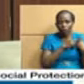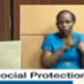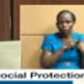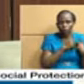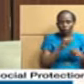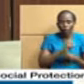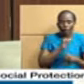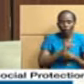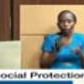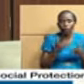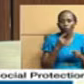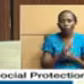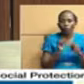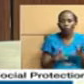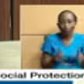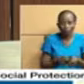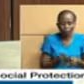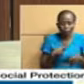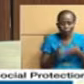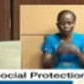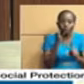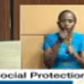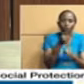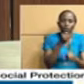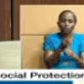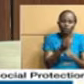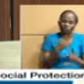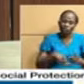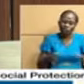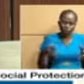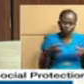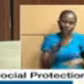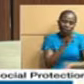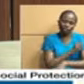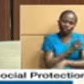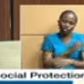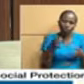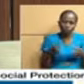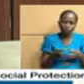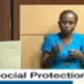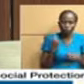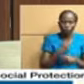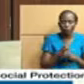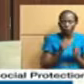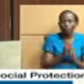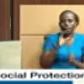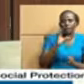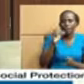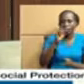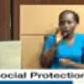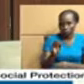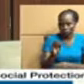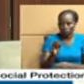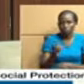do spearhead advocacy. We are kind of a pressure group. We work with civil society organizations to do research